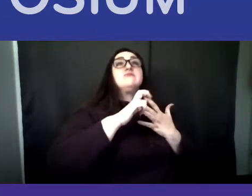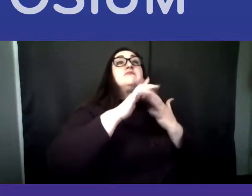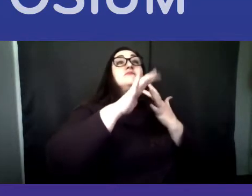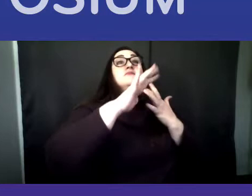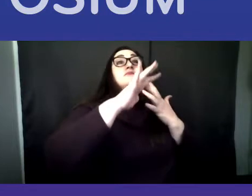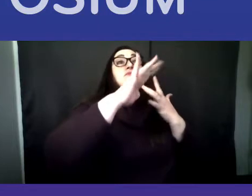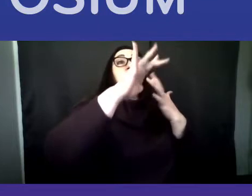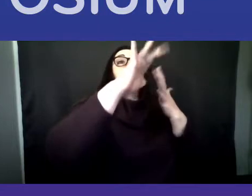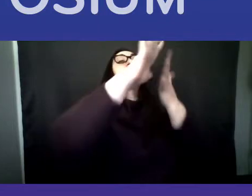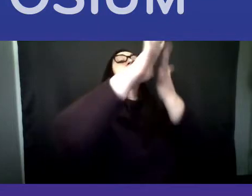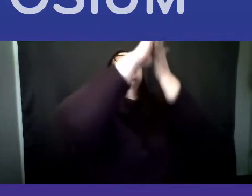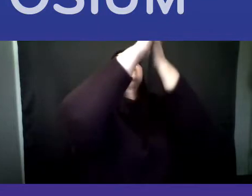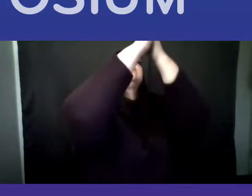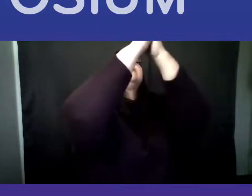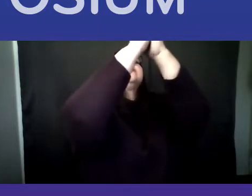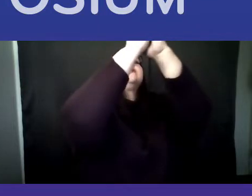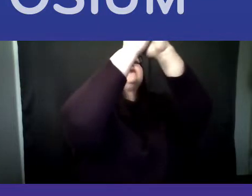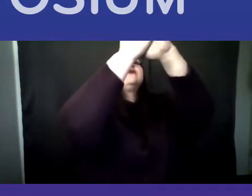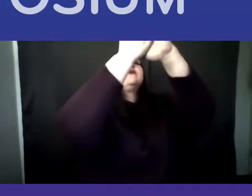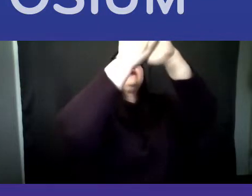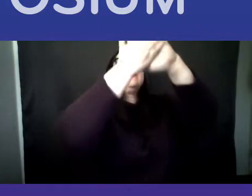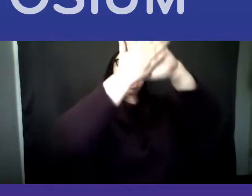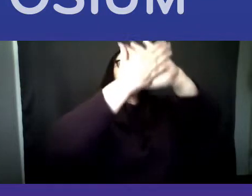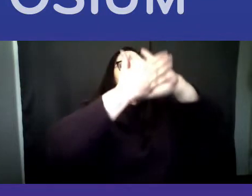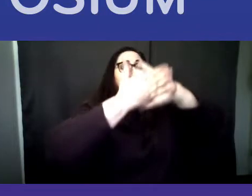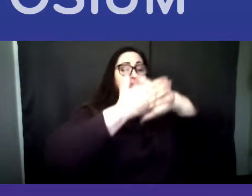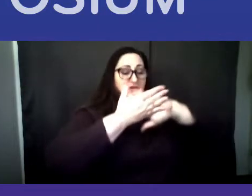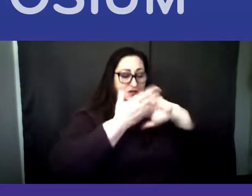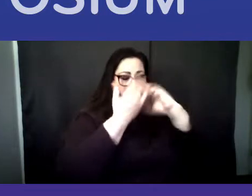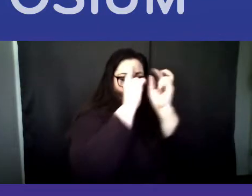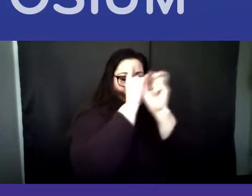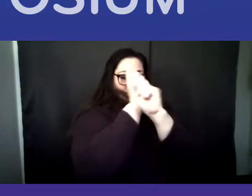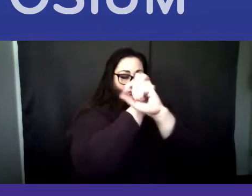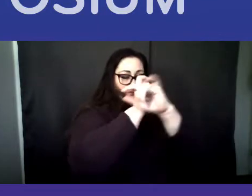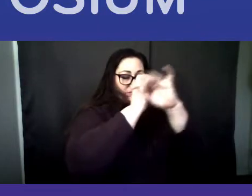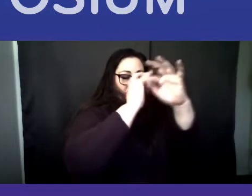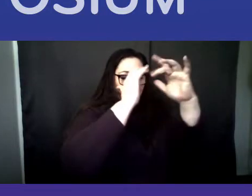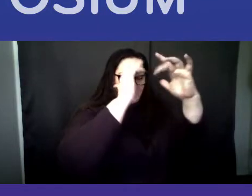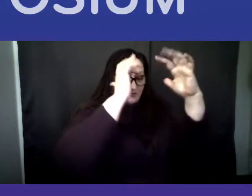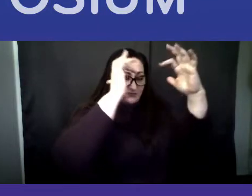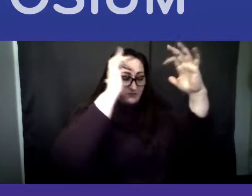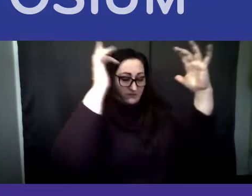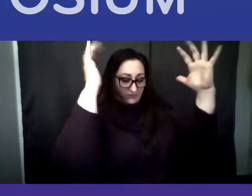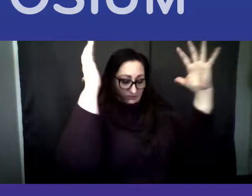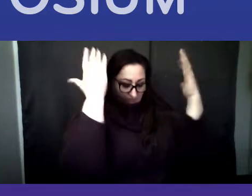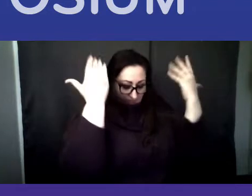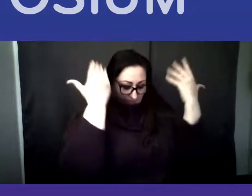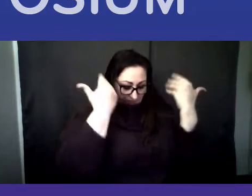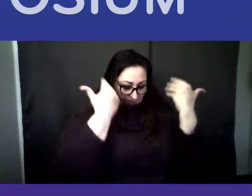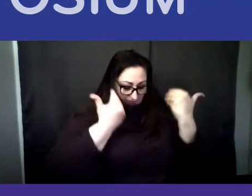And begin to imagine yourself, actually begin to transport yourself there